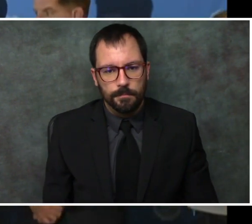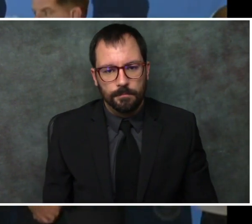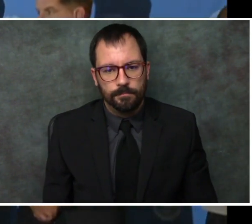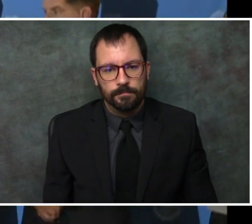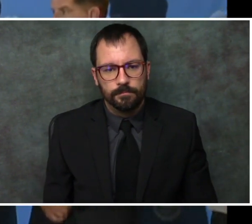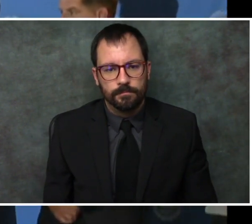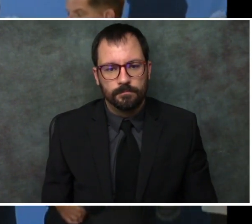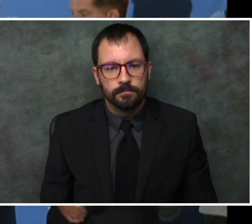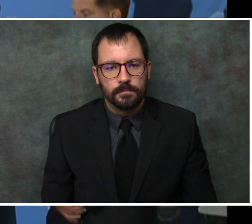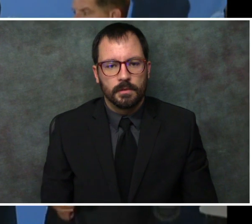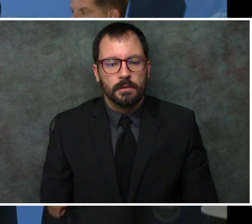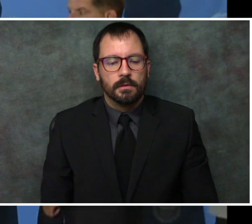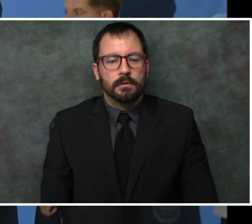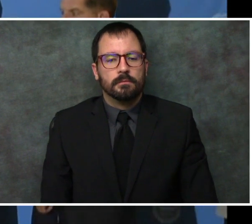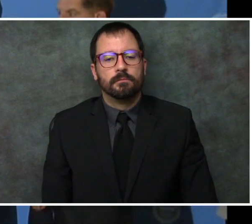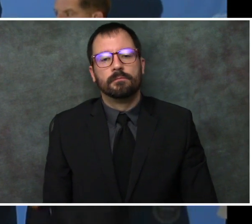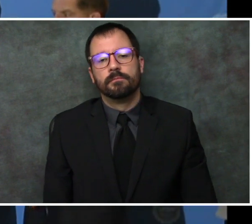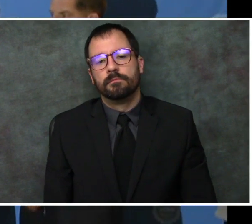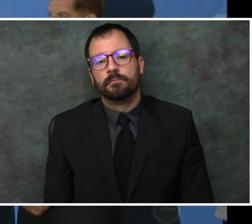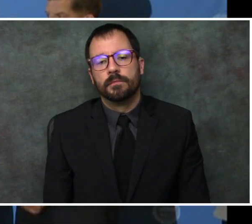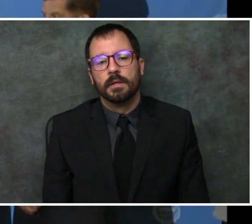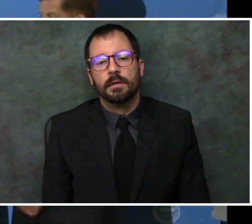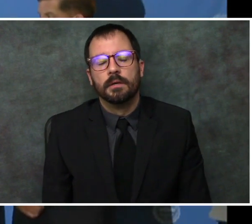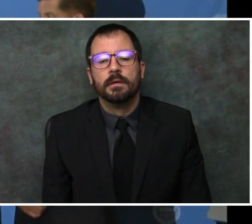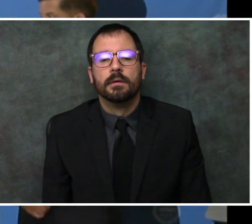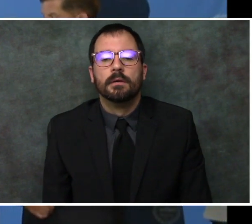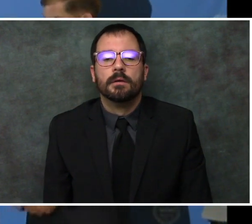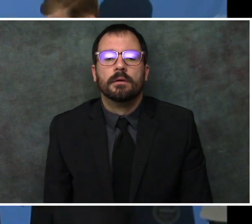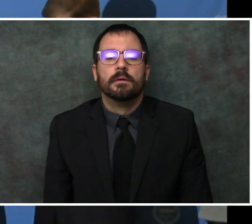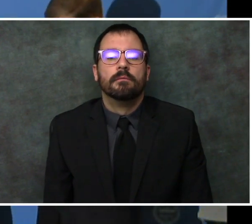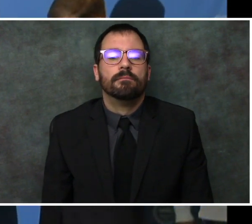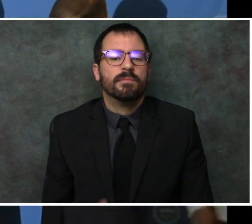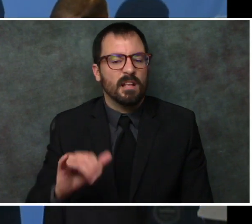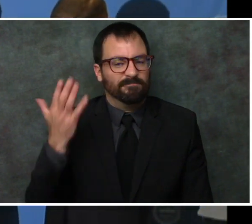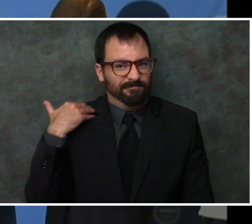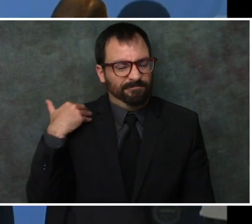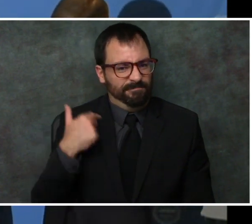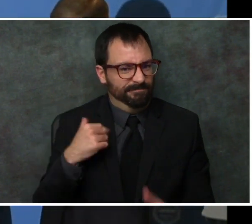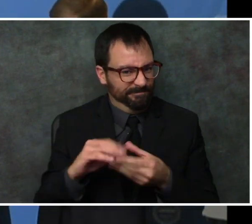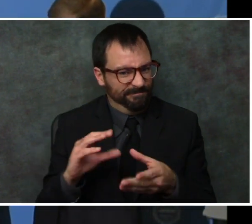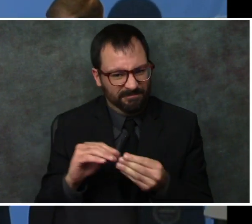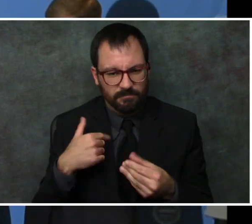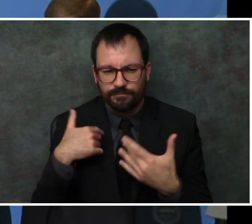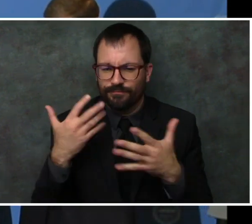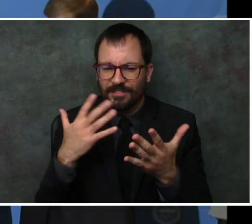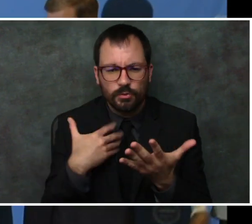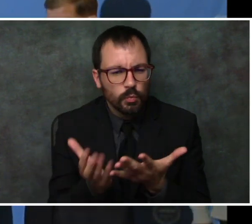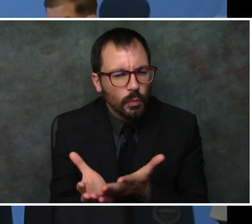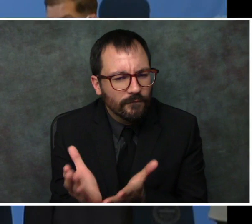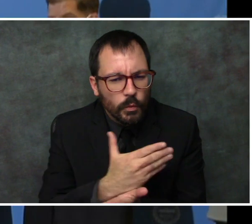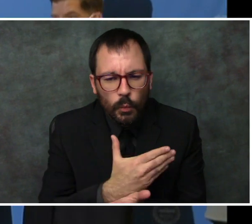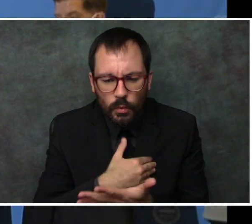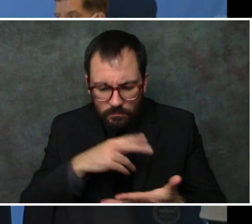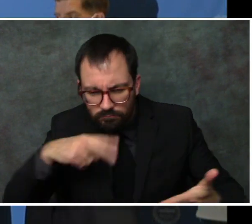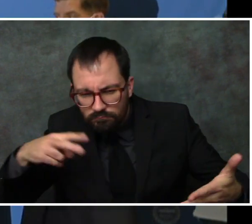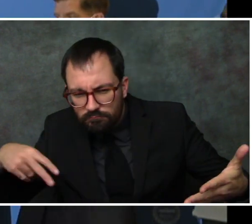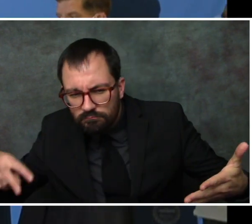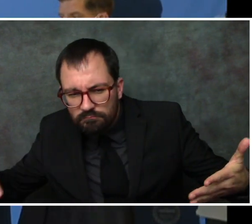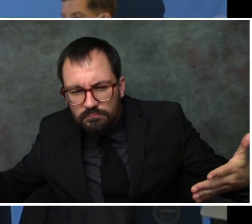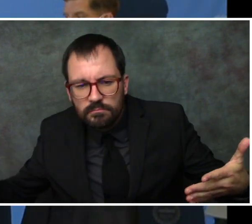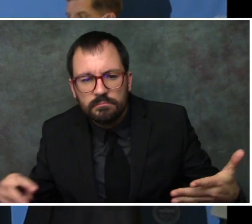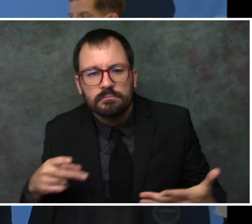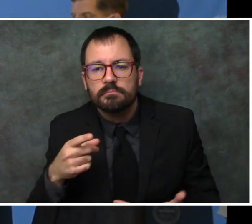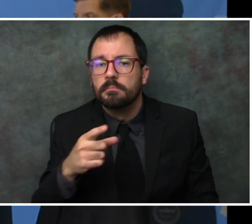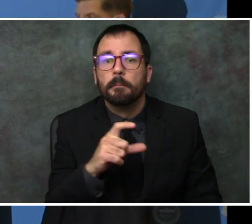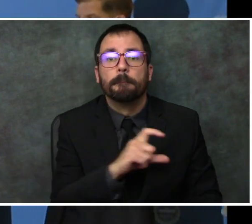So as I have forestated, we reviewed everything, including our use of force policies and our